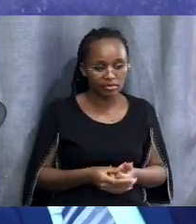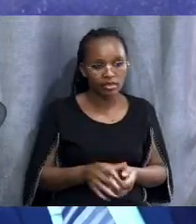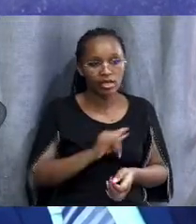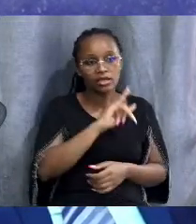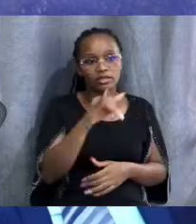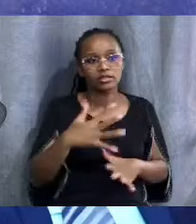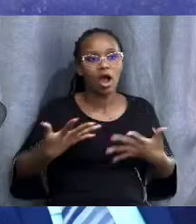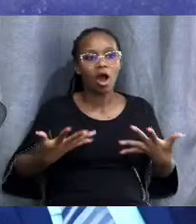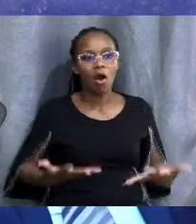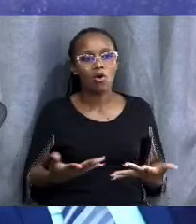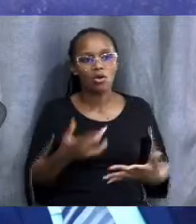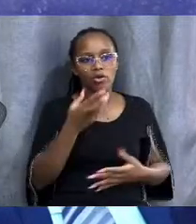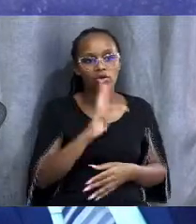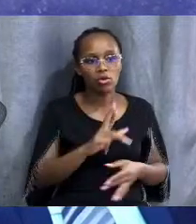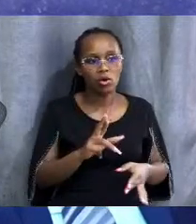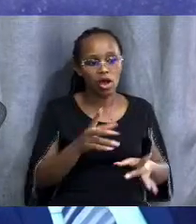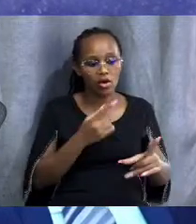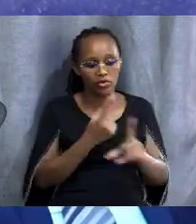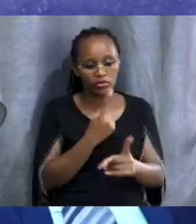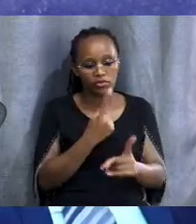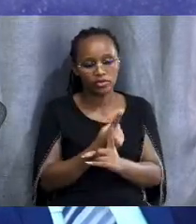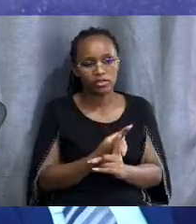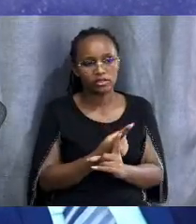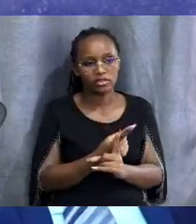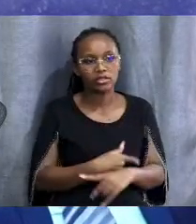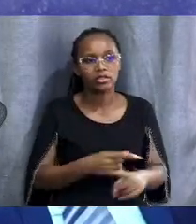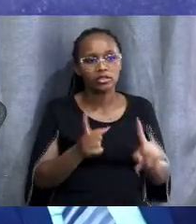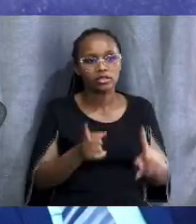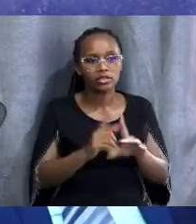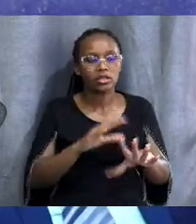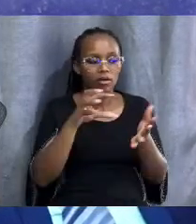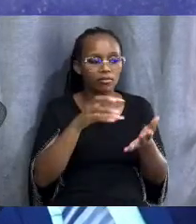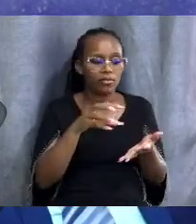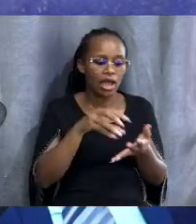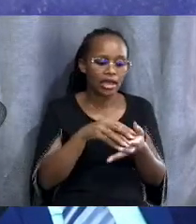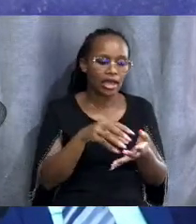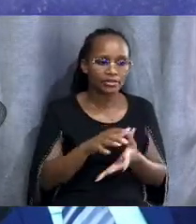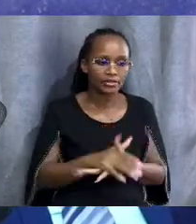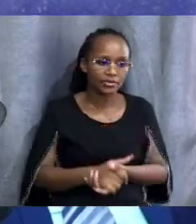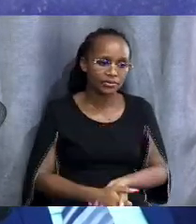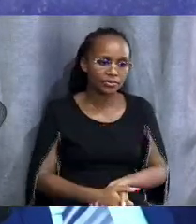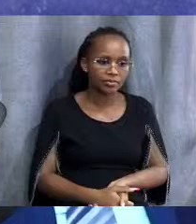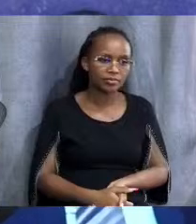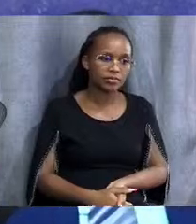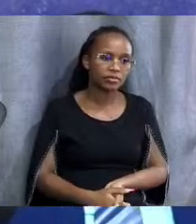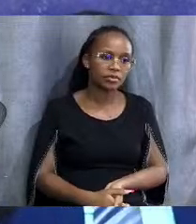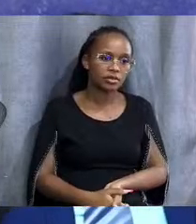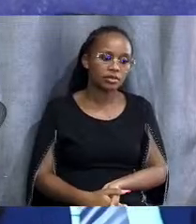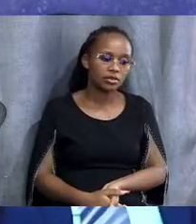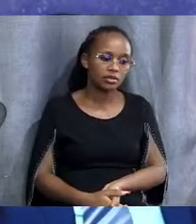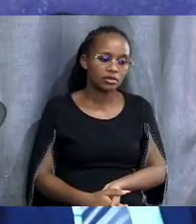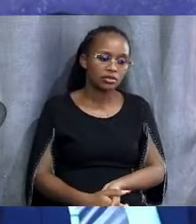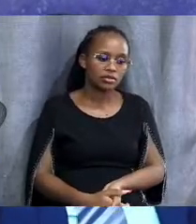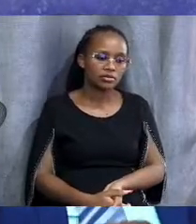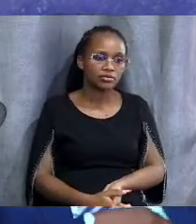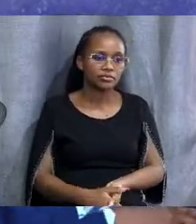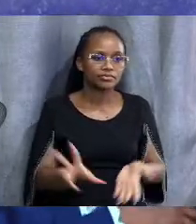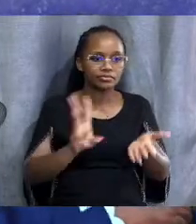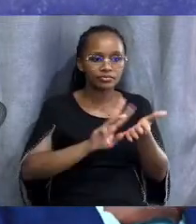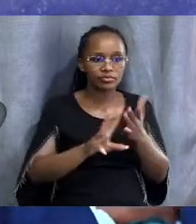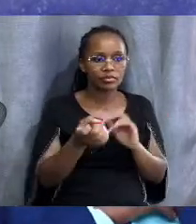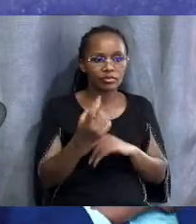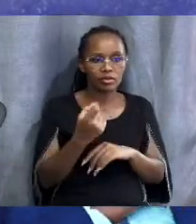just as you are going through the same kind of a thing. But now, in verse